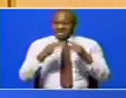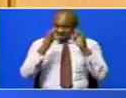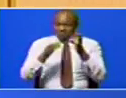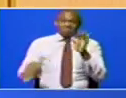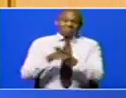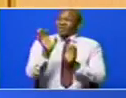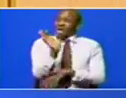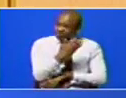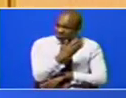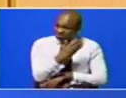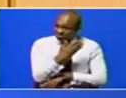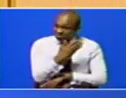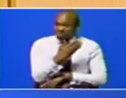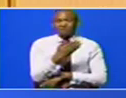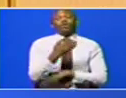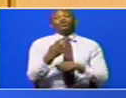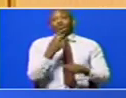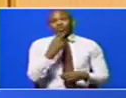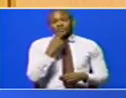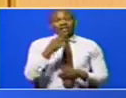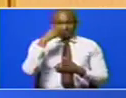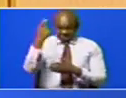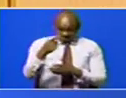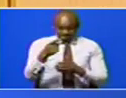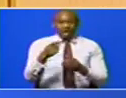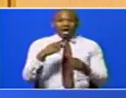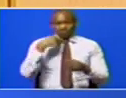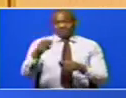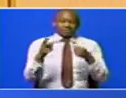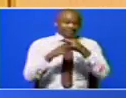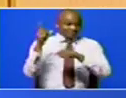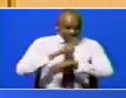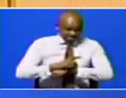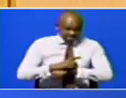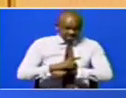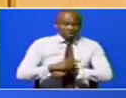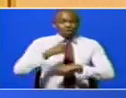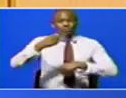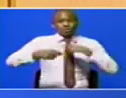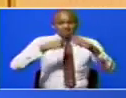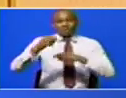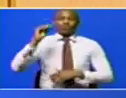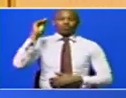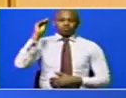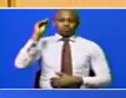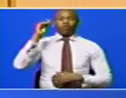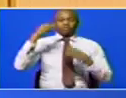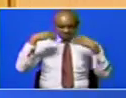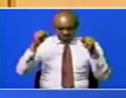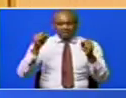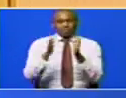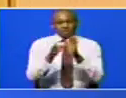dismissed, then on the Tuesday next after the 7 days, the procedure for swearing in of the president and the